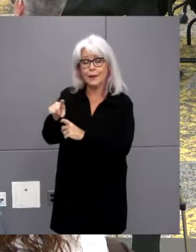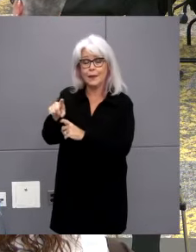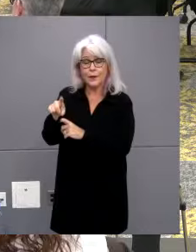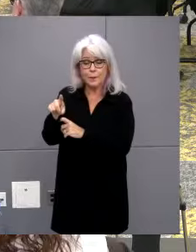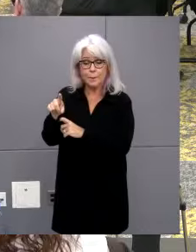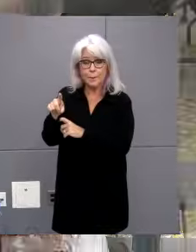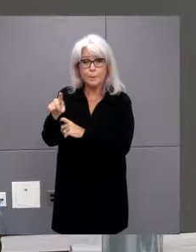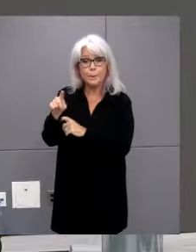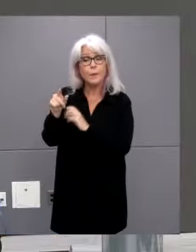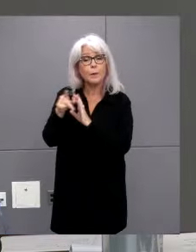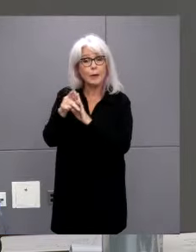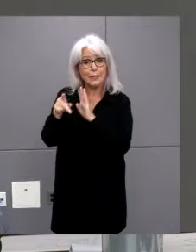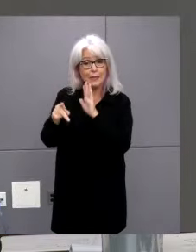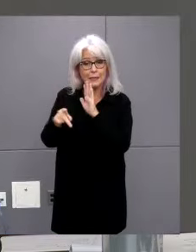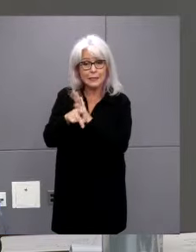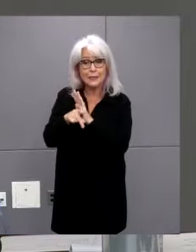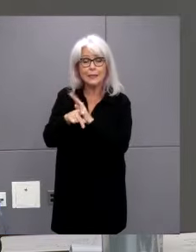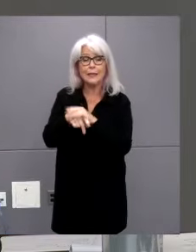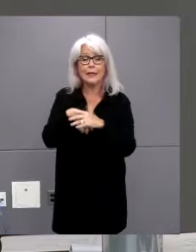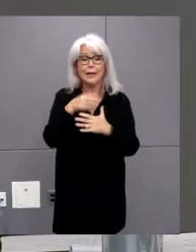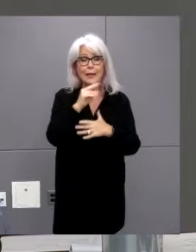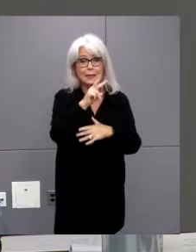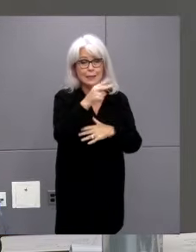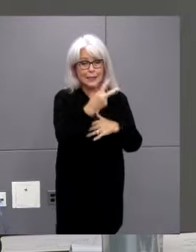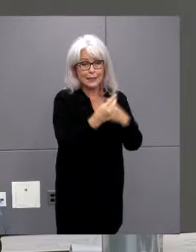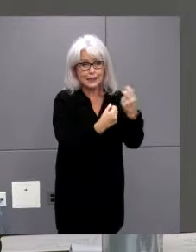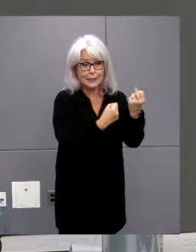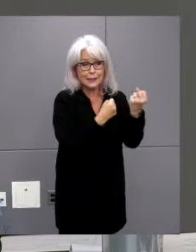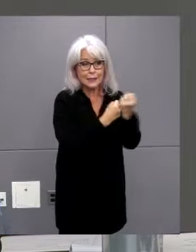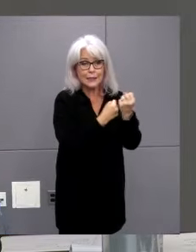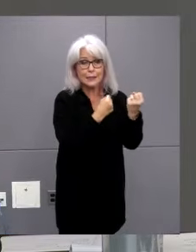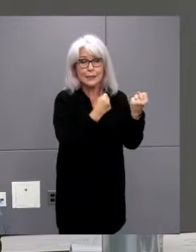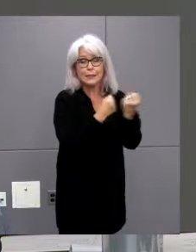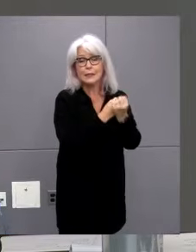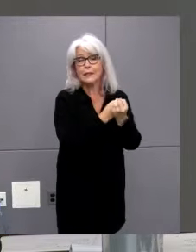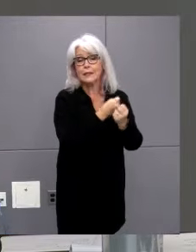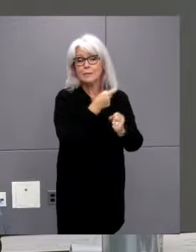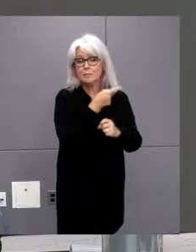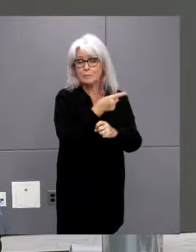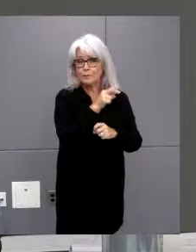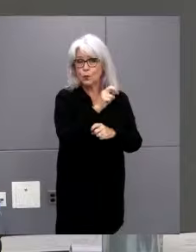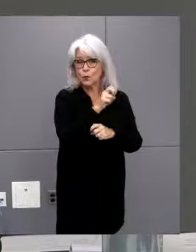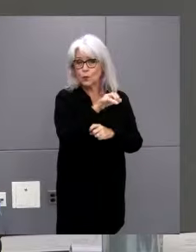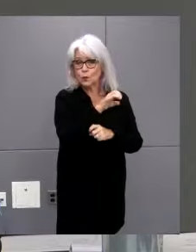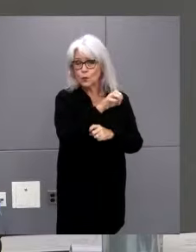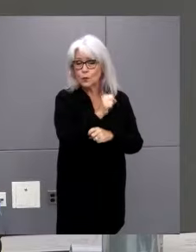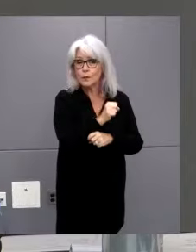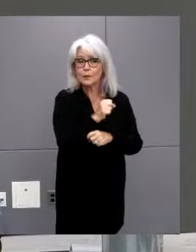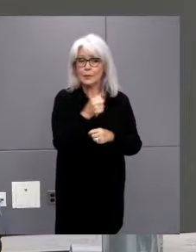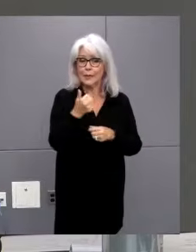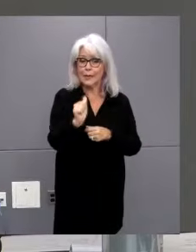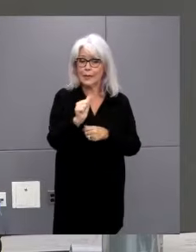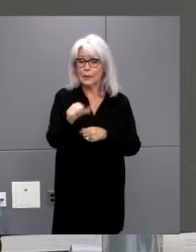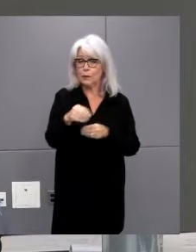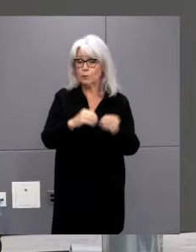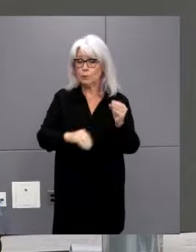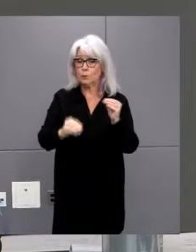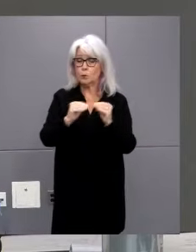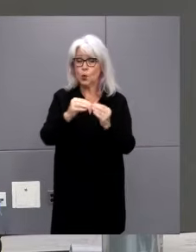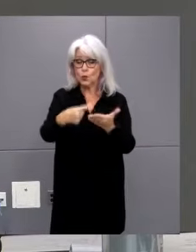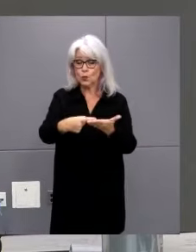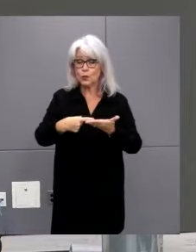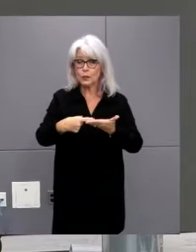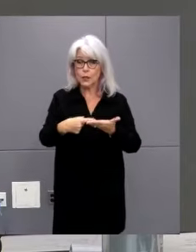the policy, been seconded by Art. Any discussion?